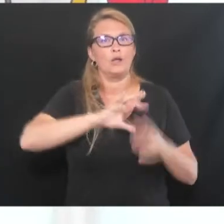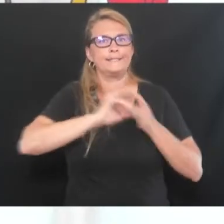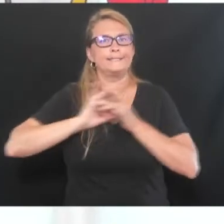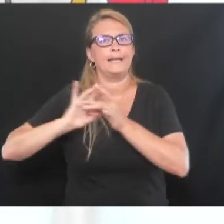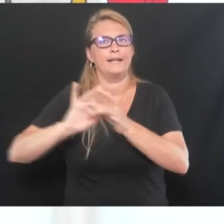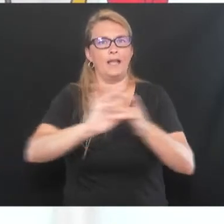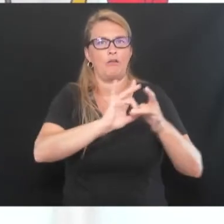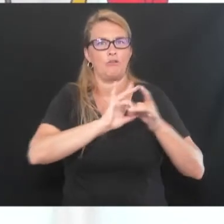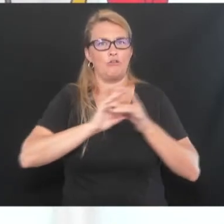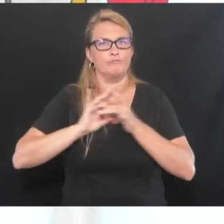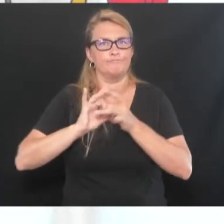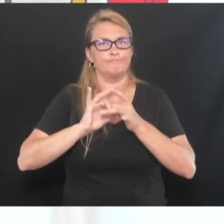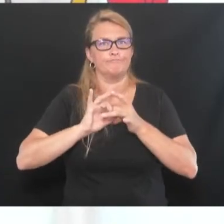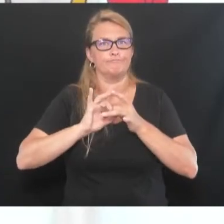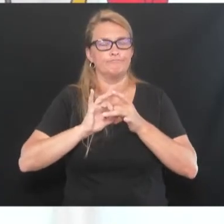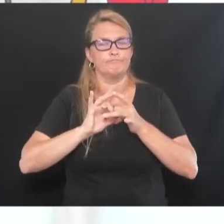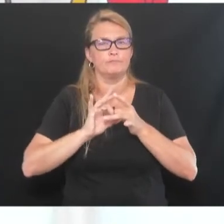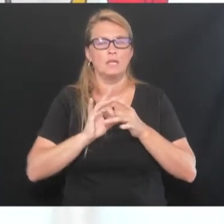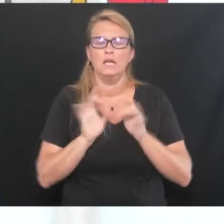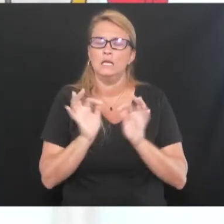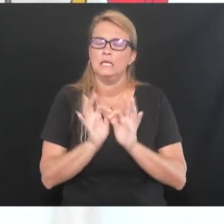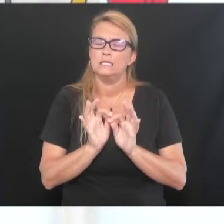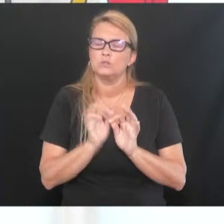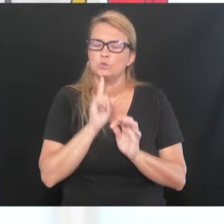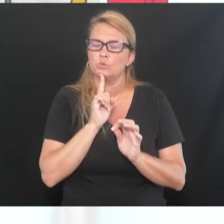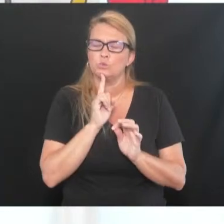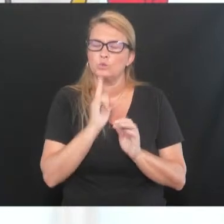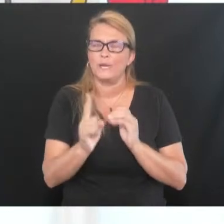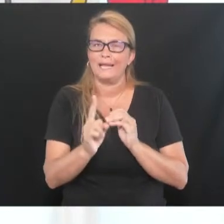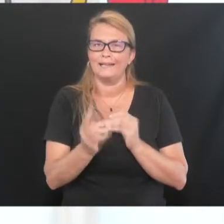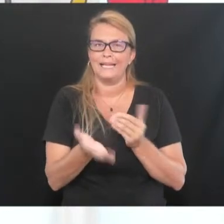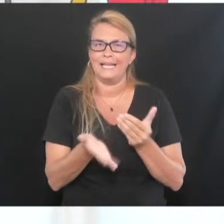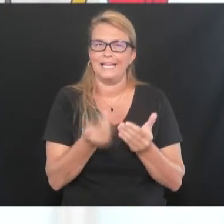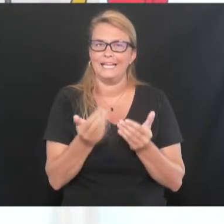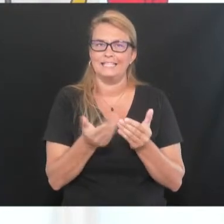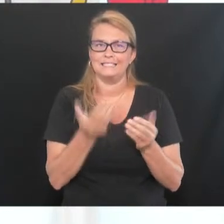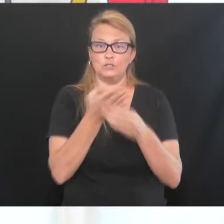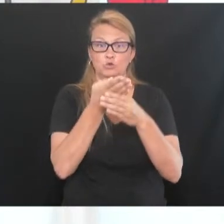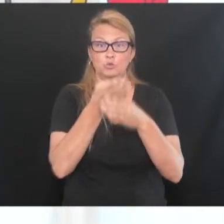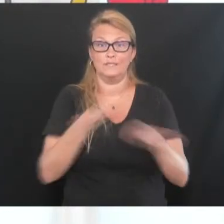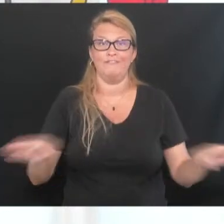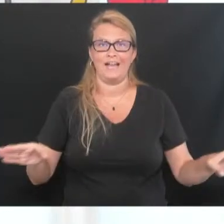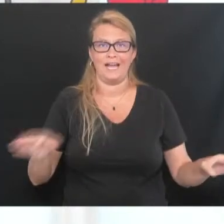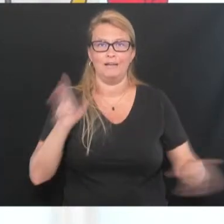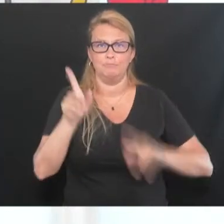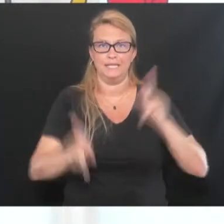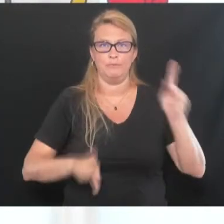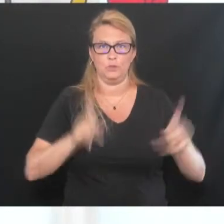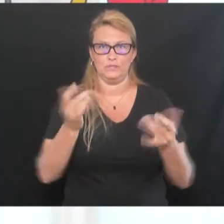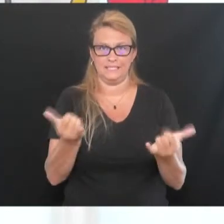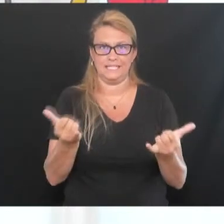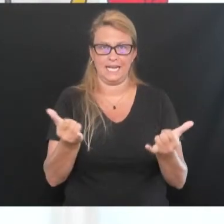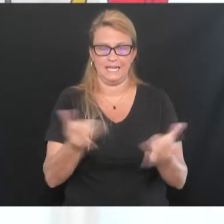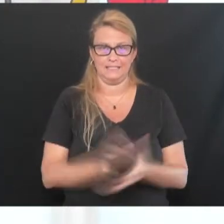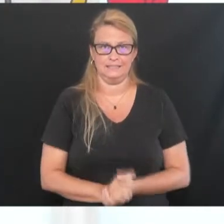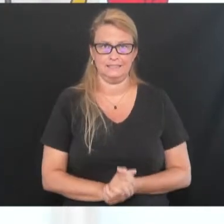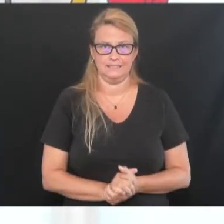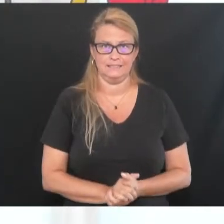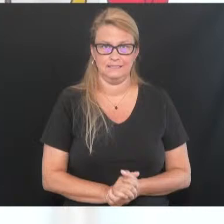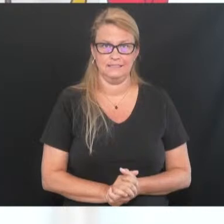It is so easy to divide us today. So